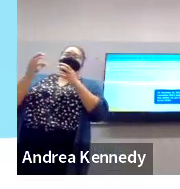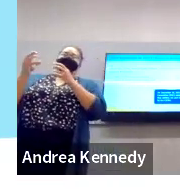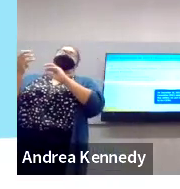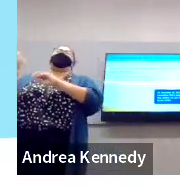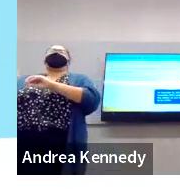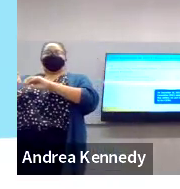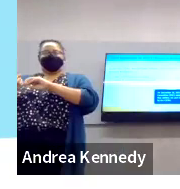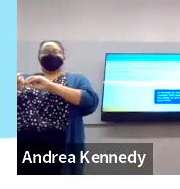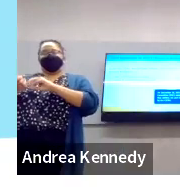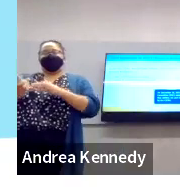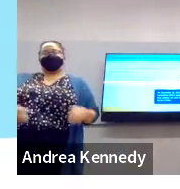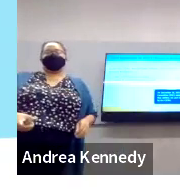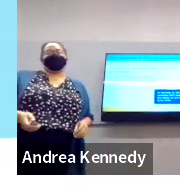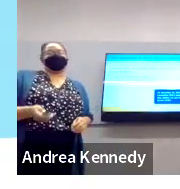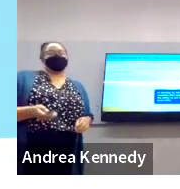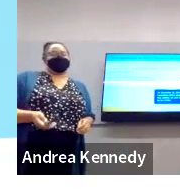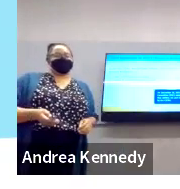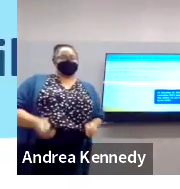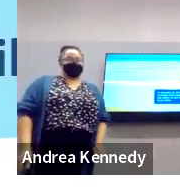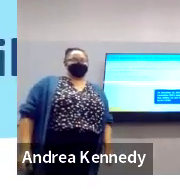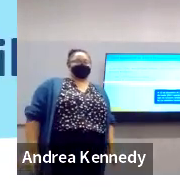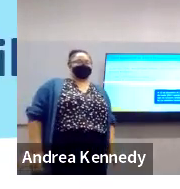do a one-time correction of that.